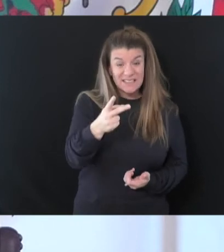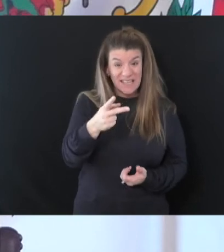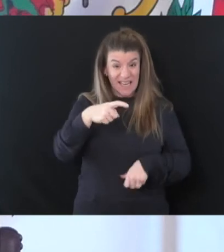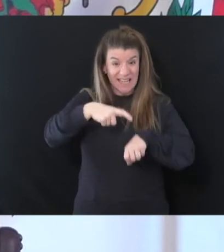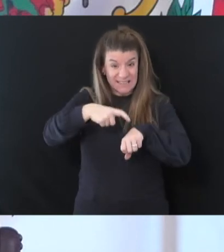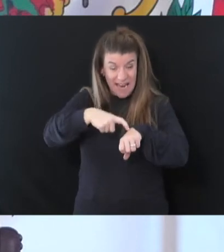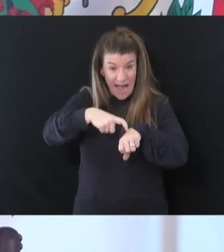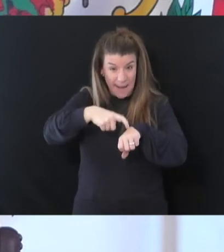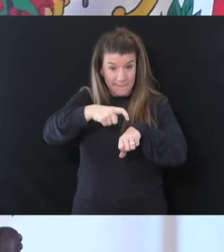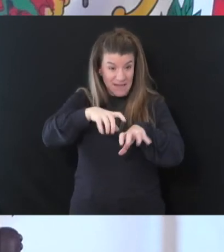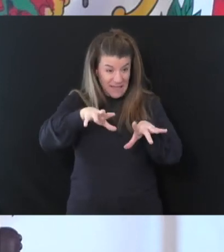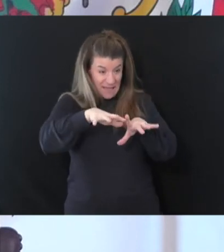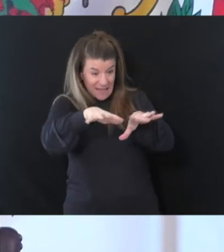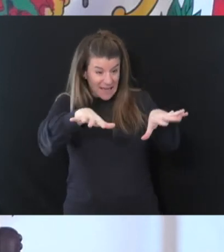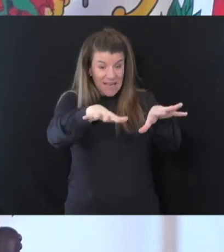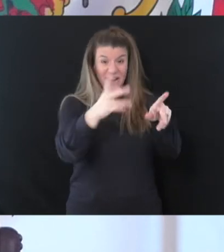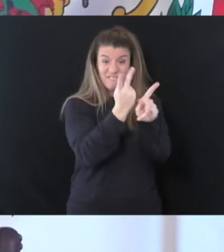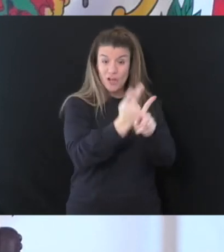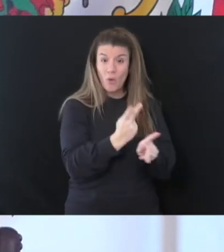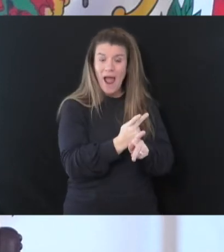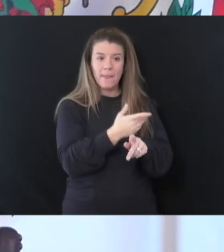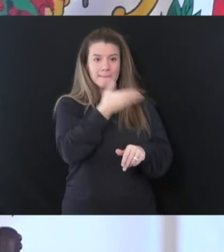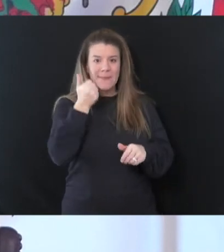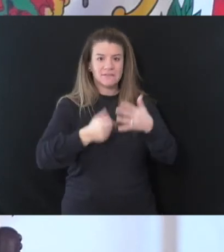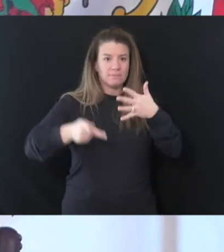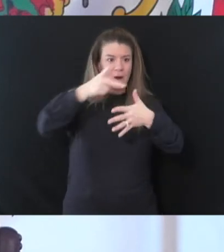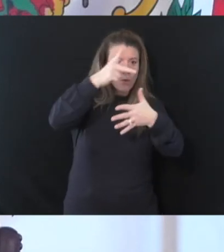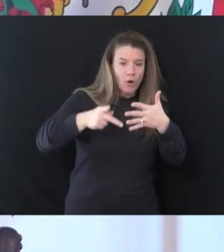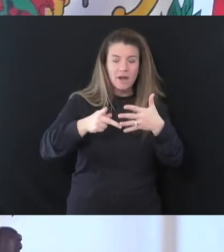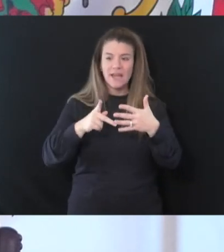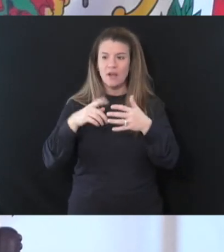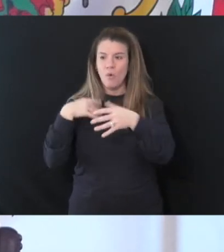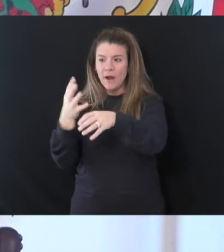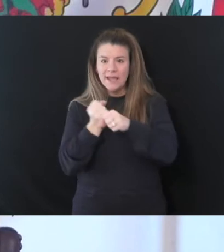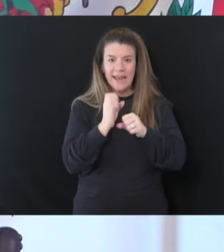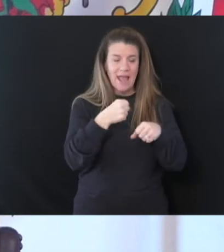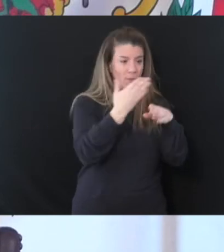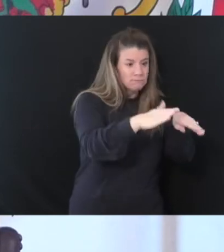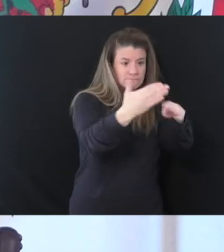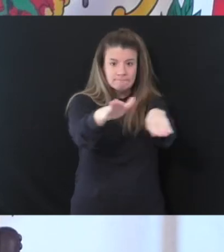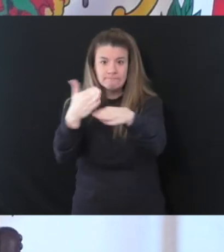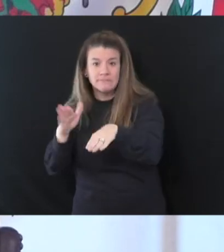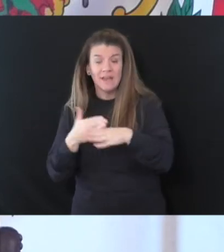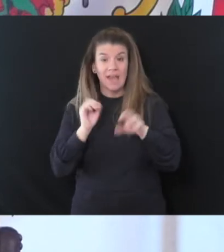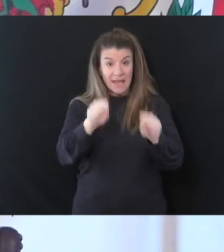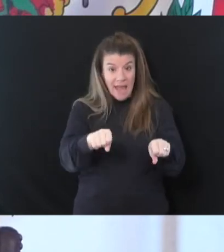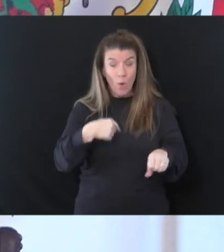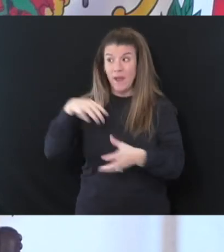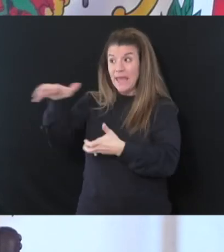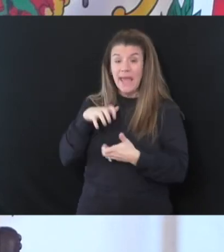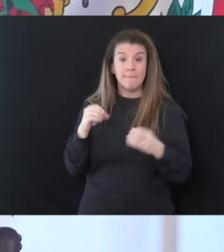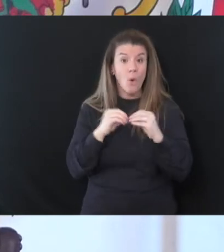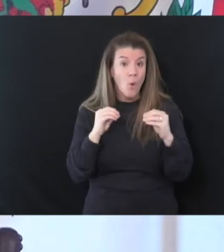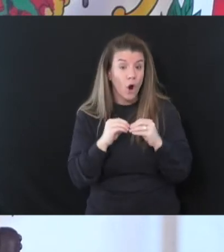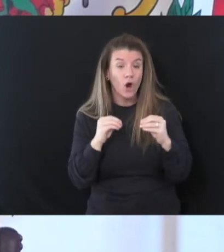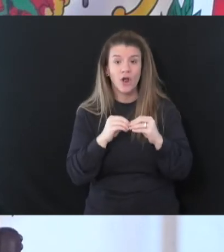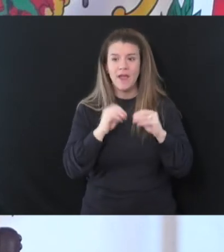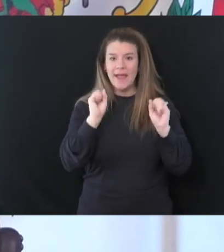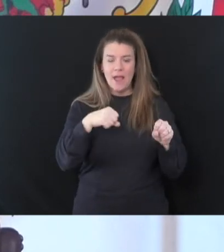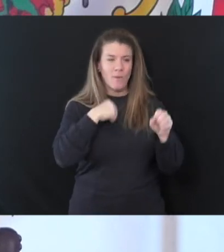some of the vaccines that we're getting, if we're able to get more increases in our